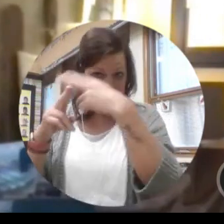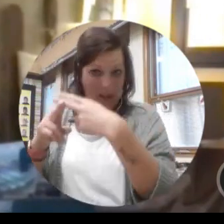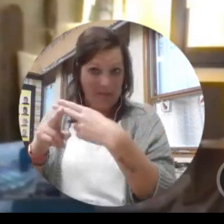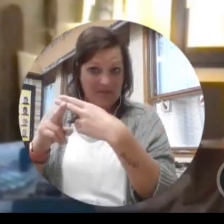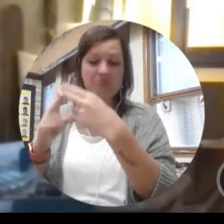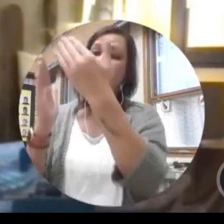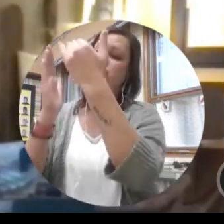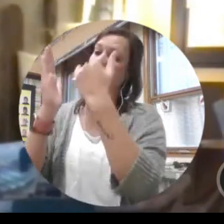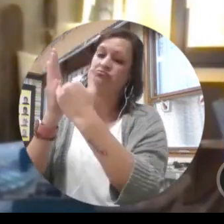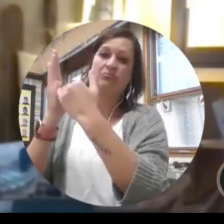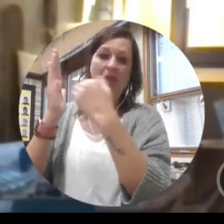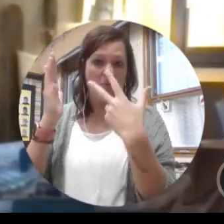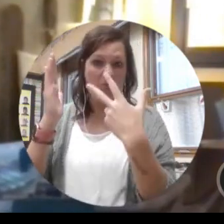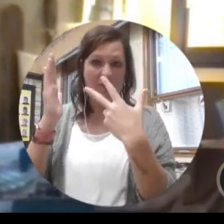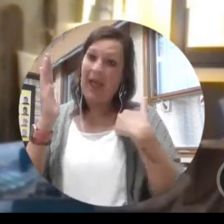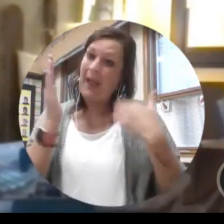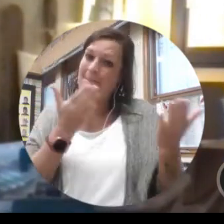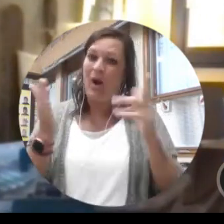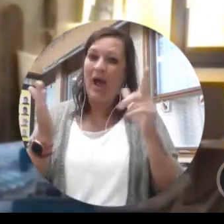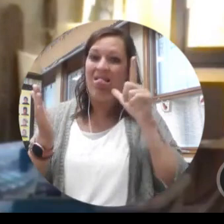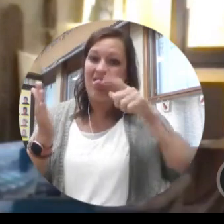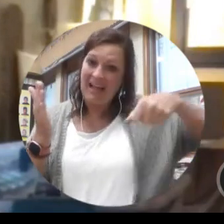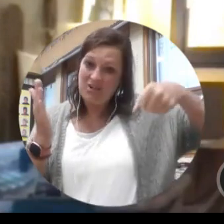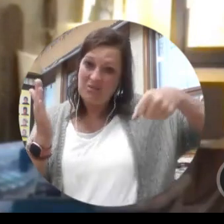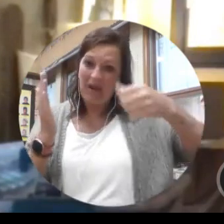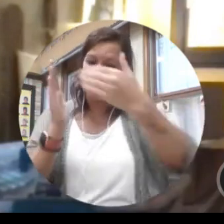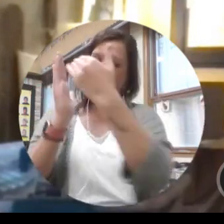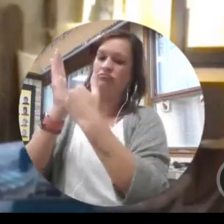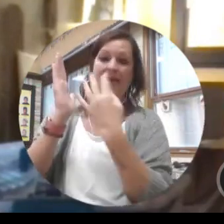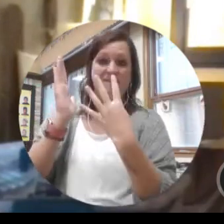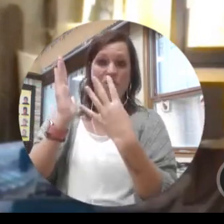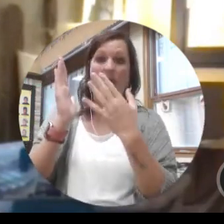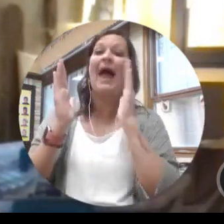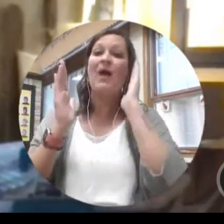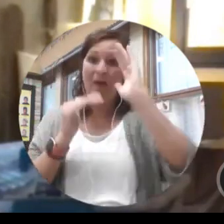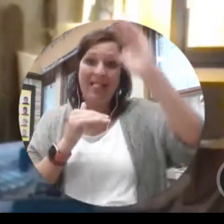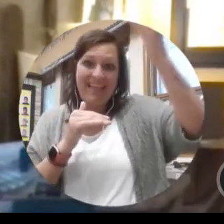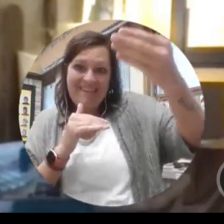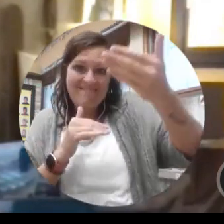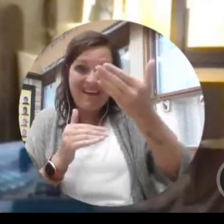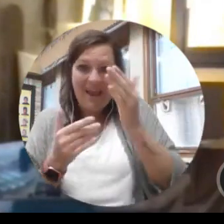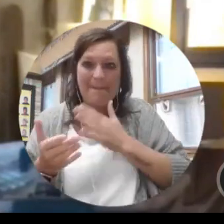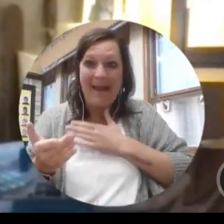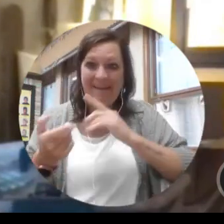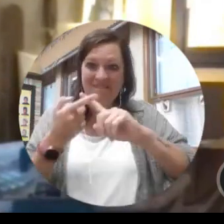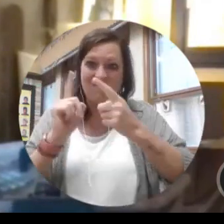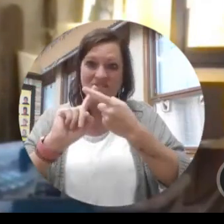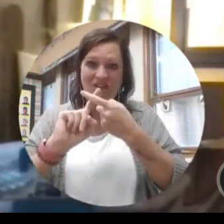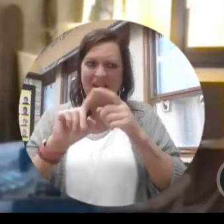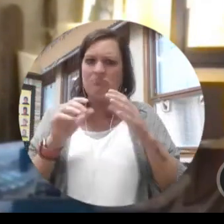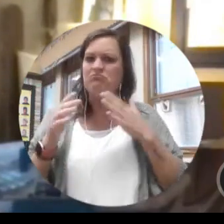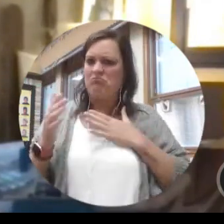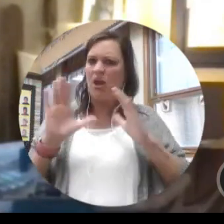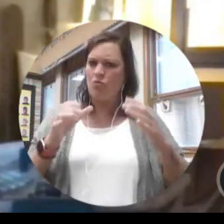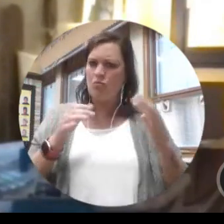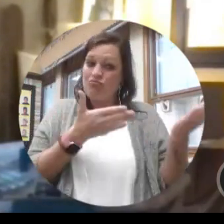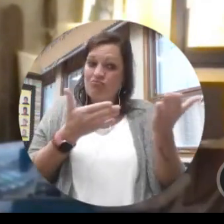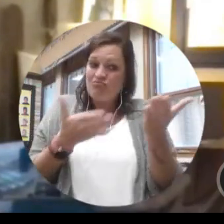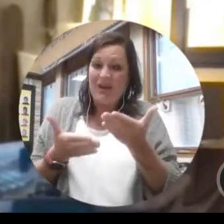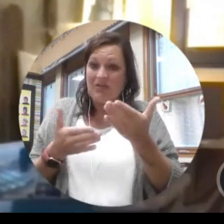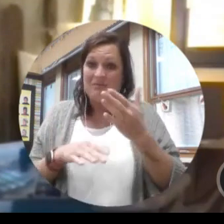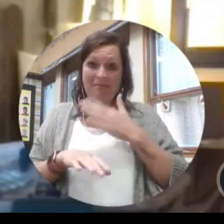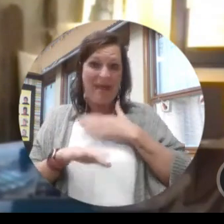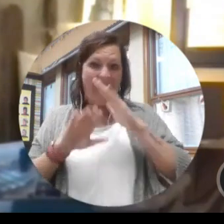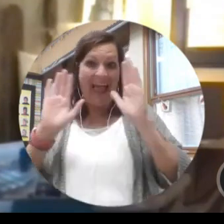have a plan to invite my group to my house. I was so excited about the last one that I didn't even wait until Leah, Iris, and Jack